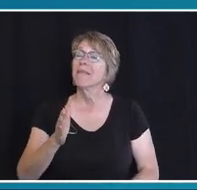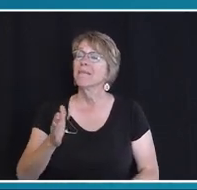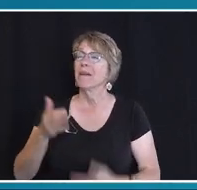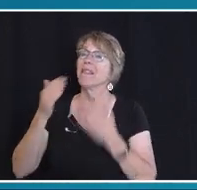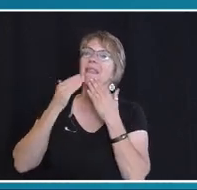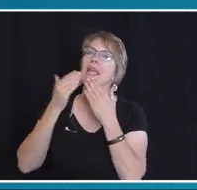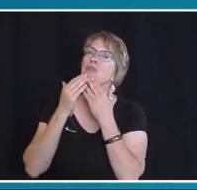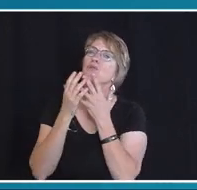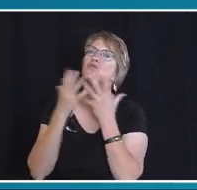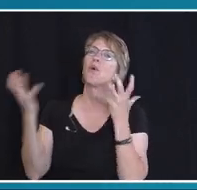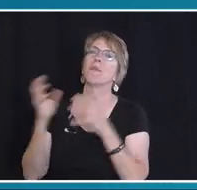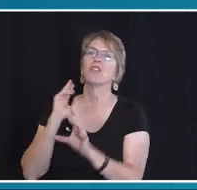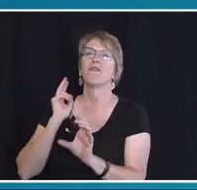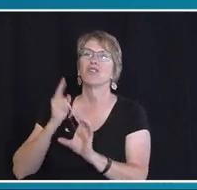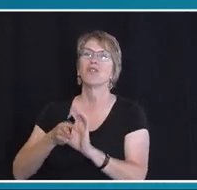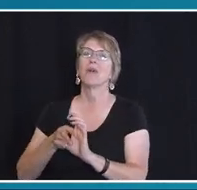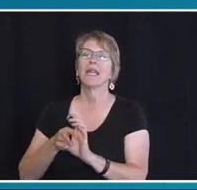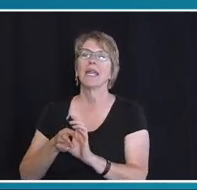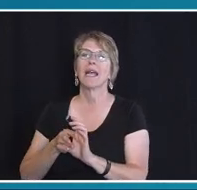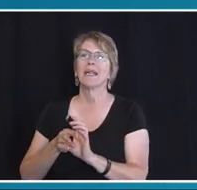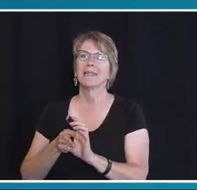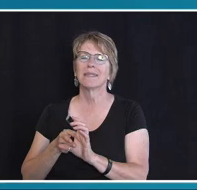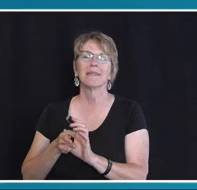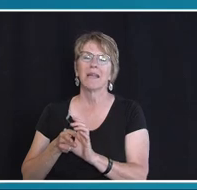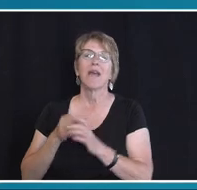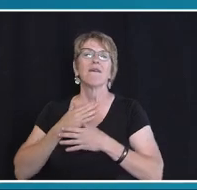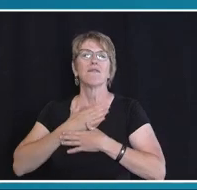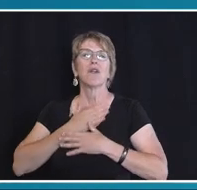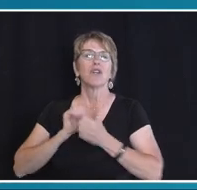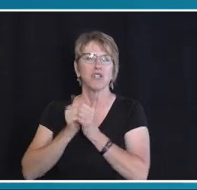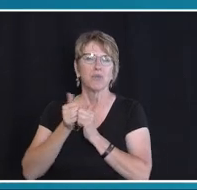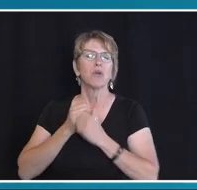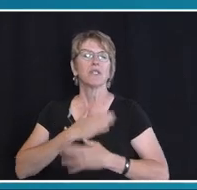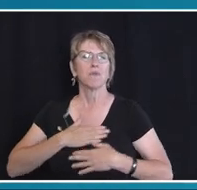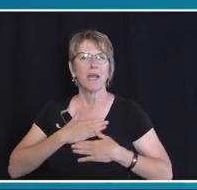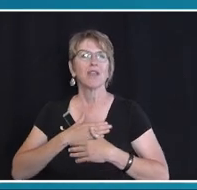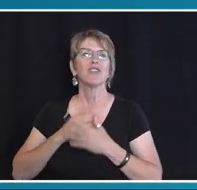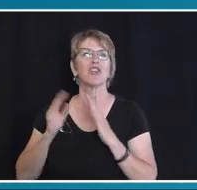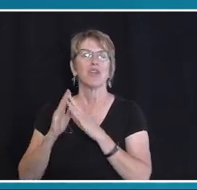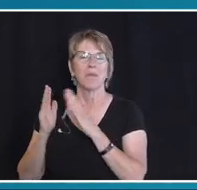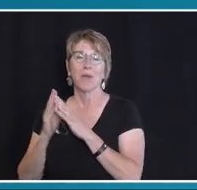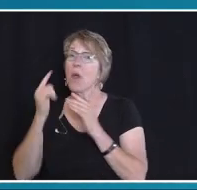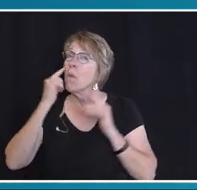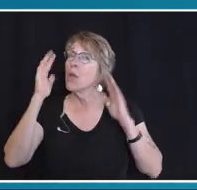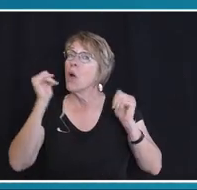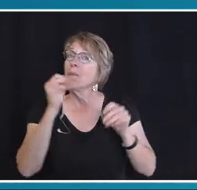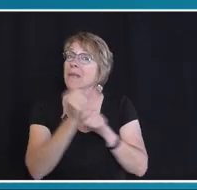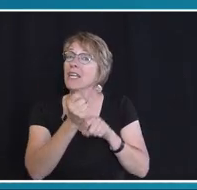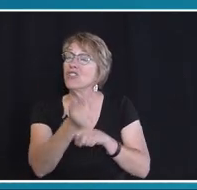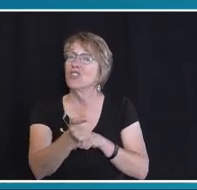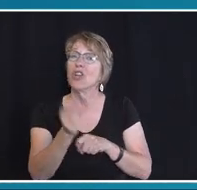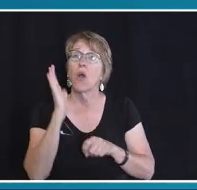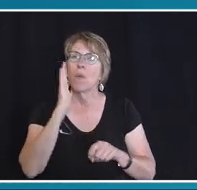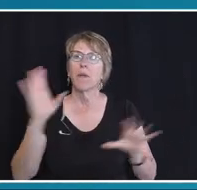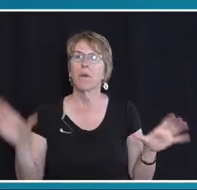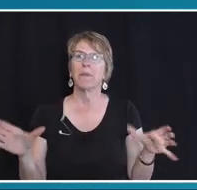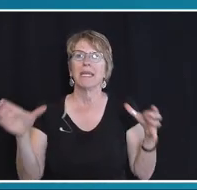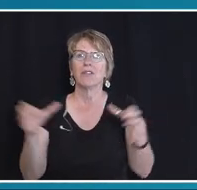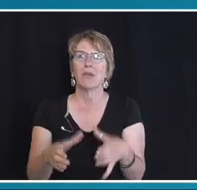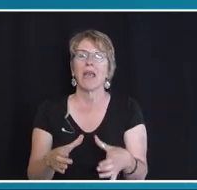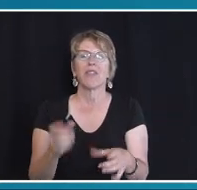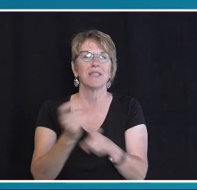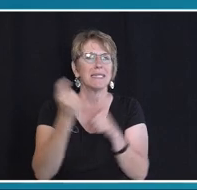cannot thank you enough for joining us and supporting our sports and recreation community. Next year, we look forward to being back in person for the Celebration of